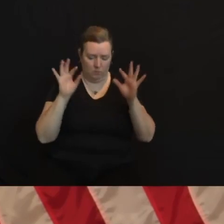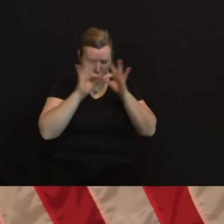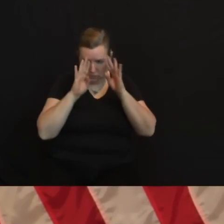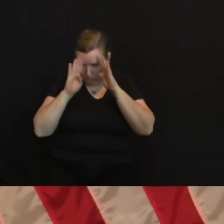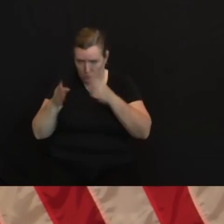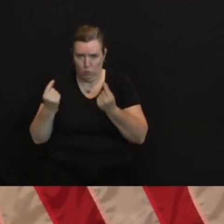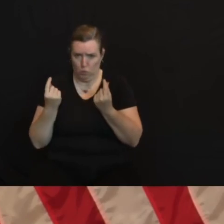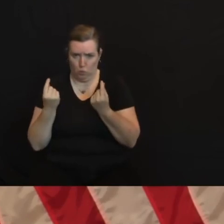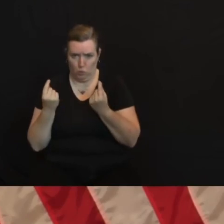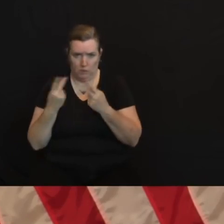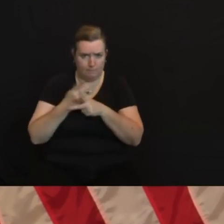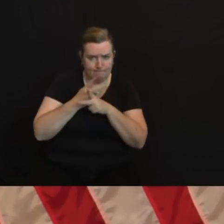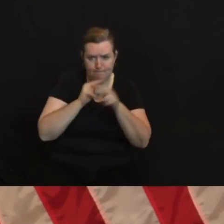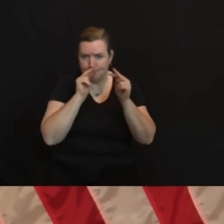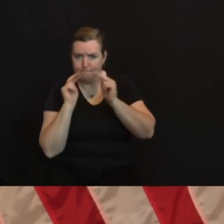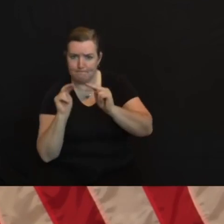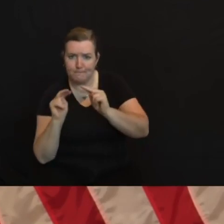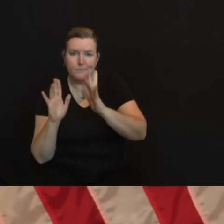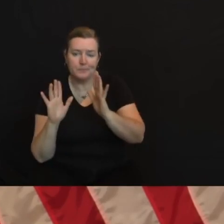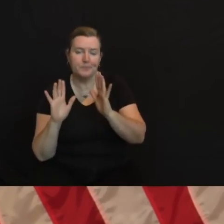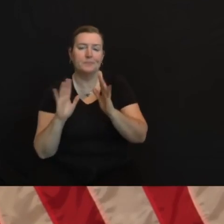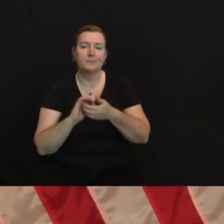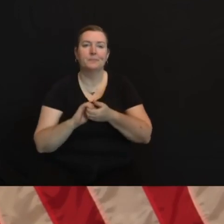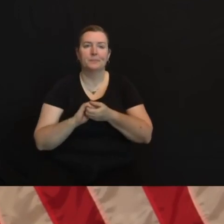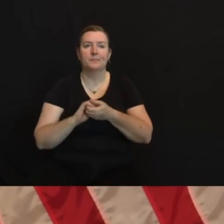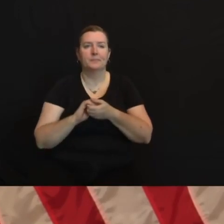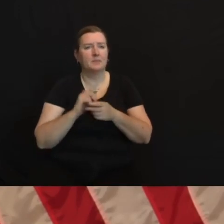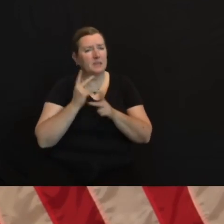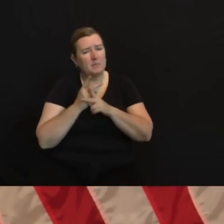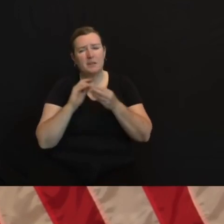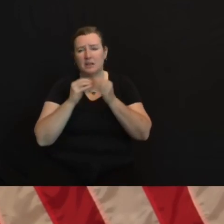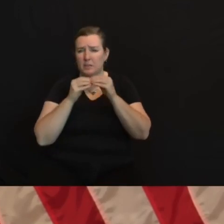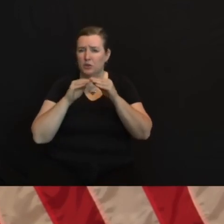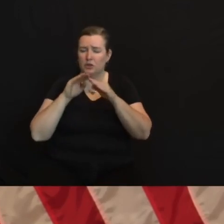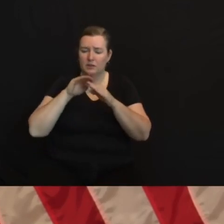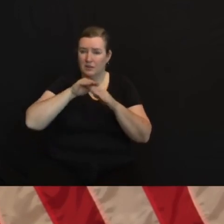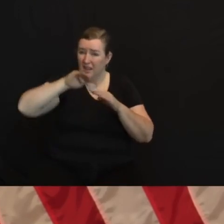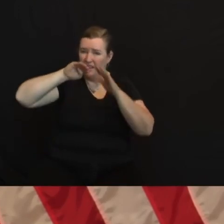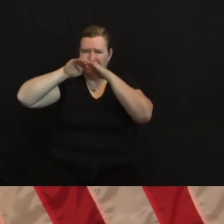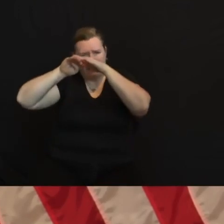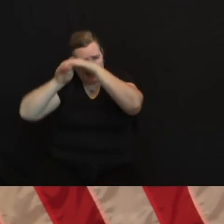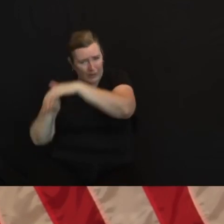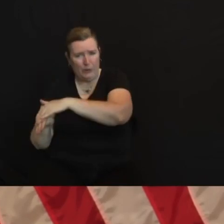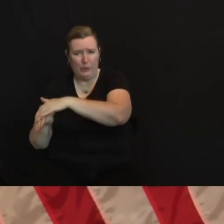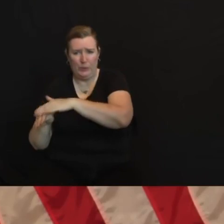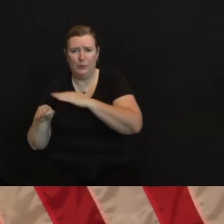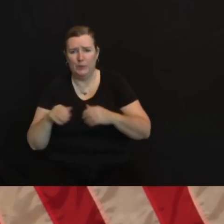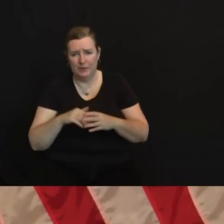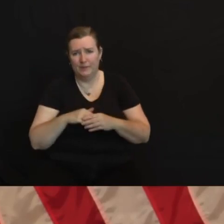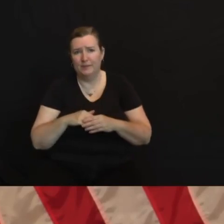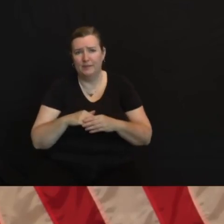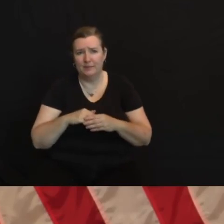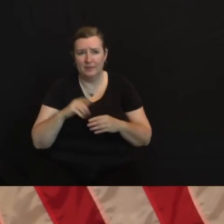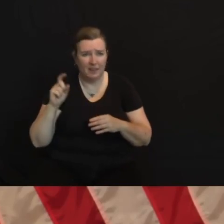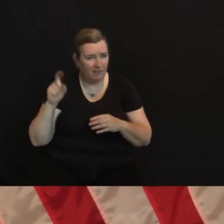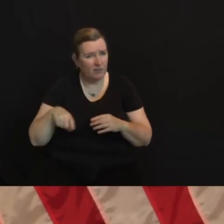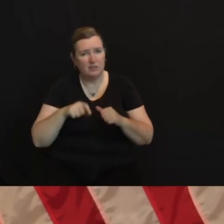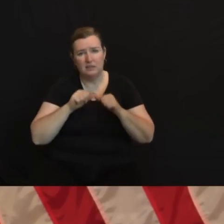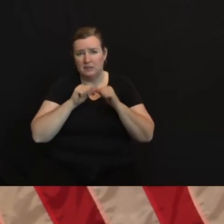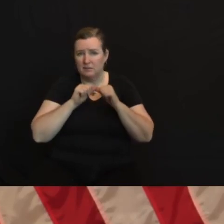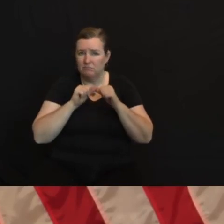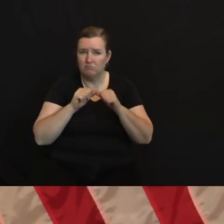that we know that we need to take to keep these numbers down, as well as to continuously monitor what's going on in the